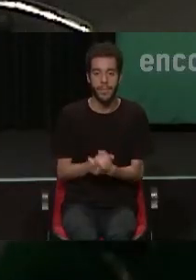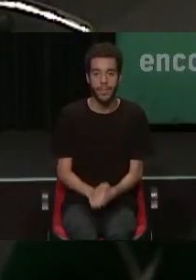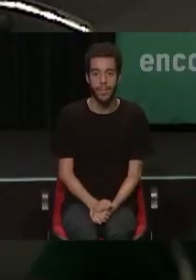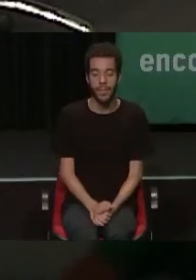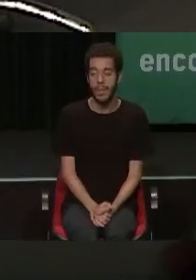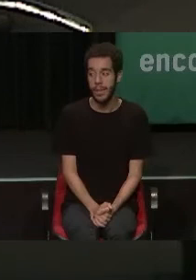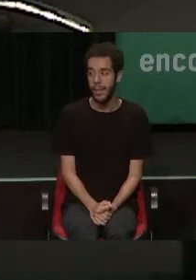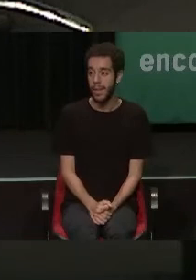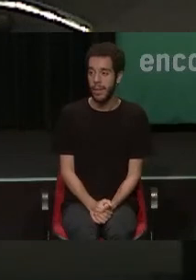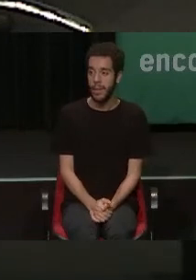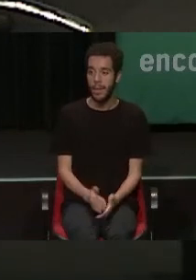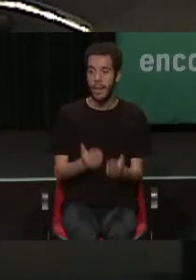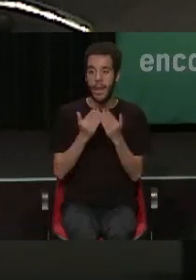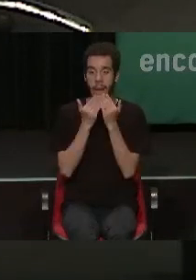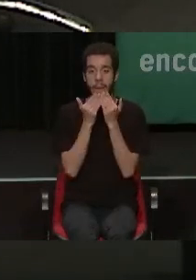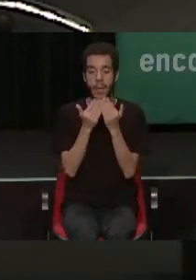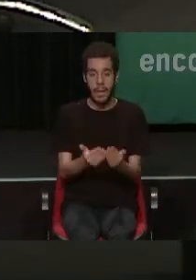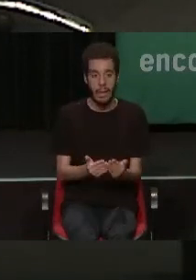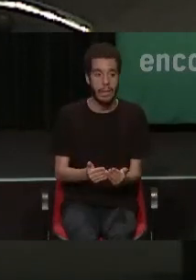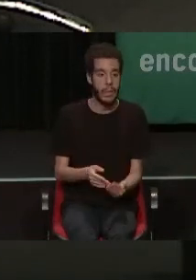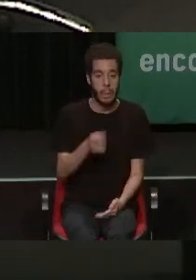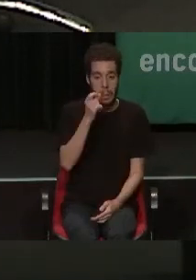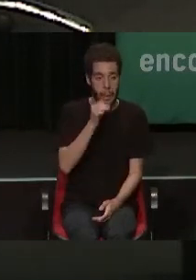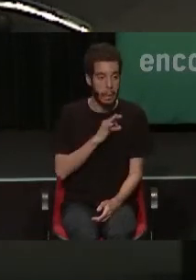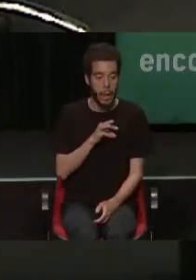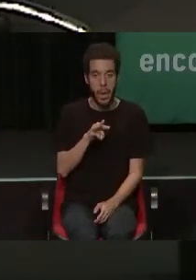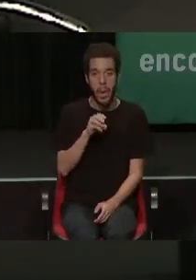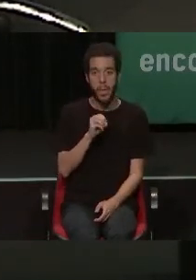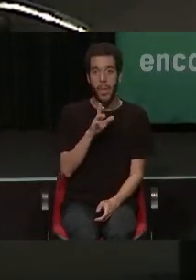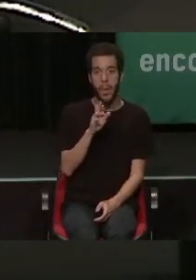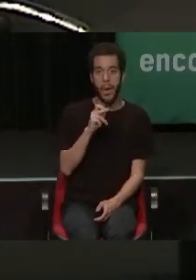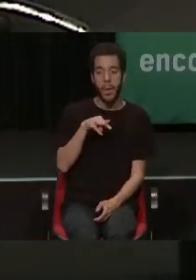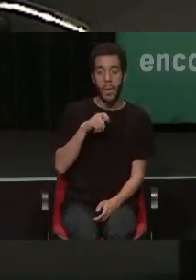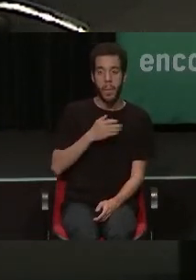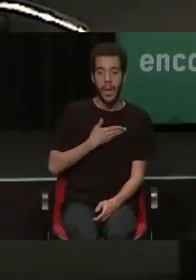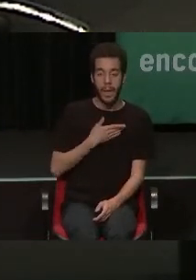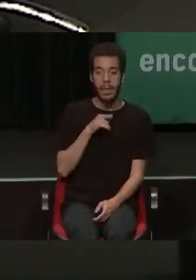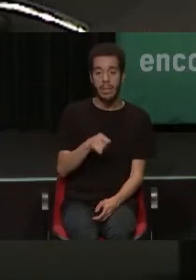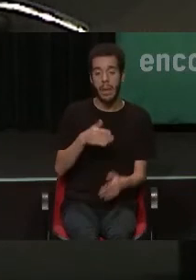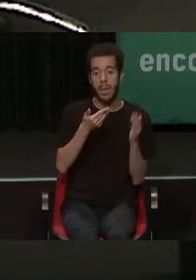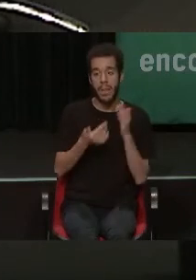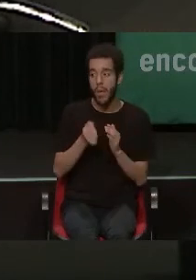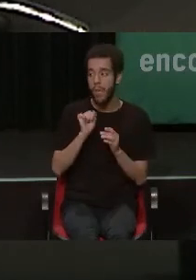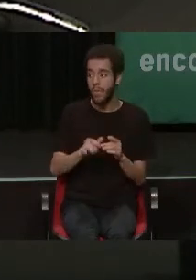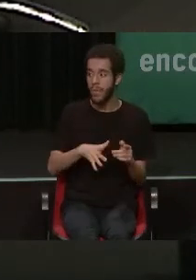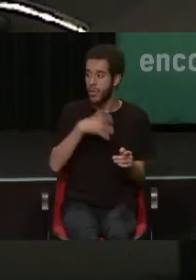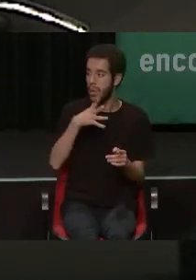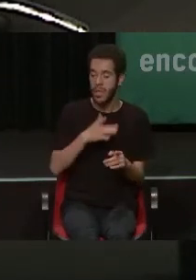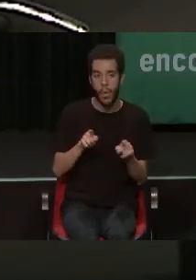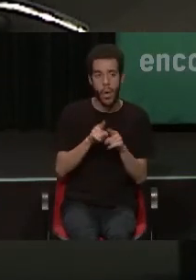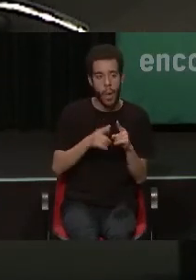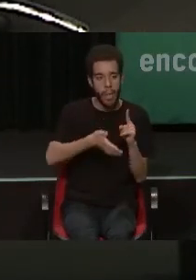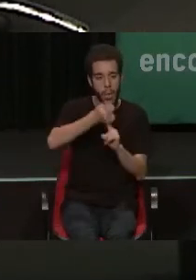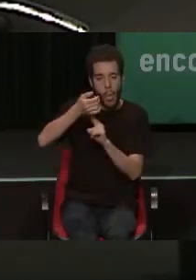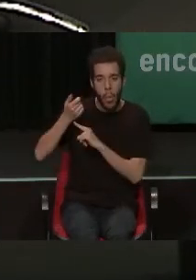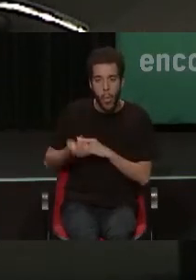Thank you so much, Mohammed, for your presentation. And in fact, you highlighted one of the successes of these